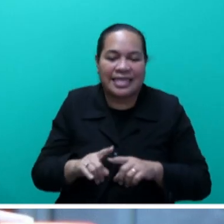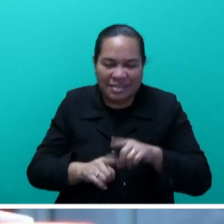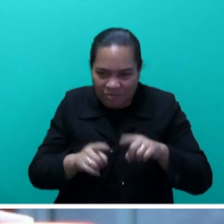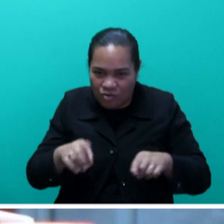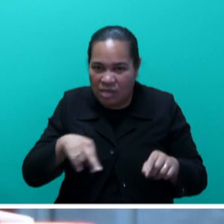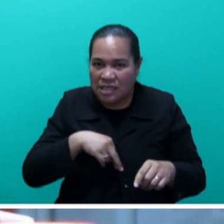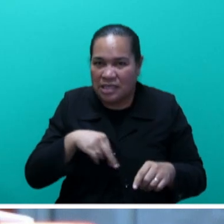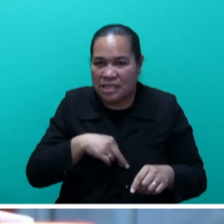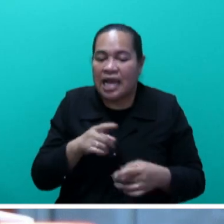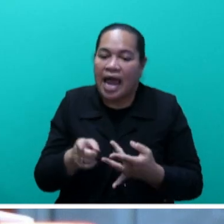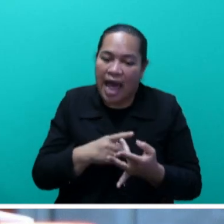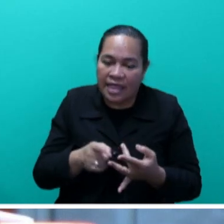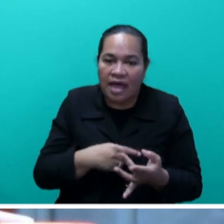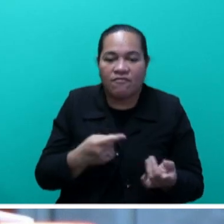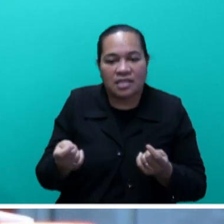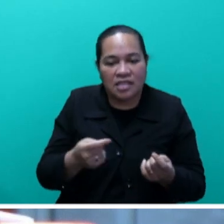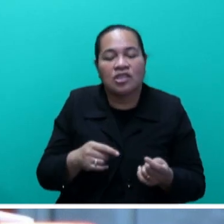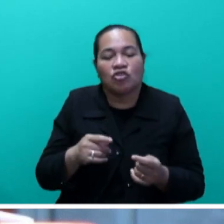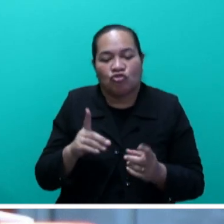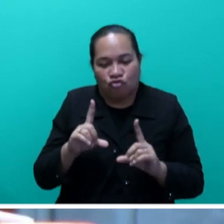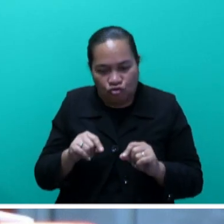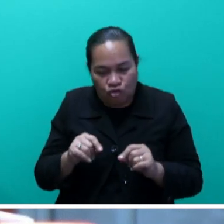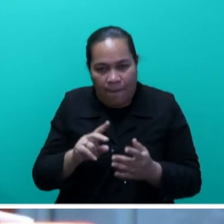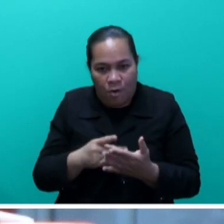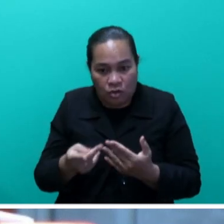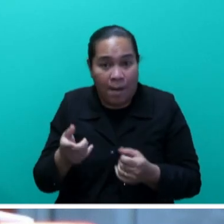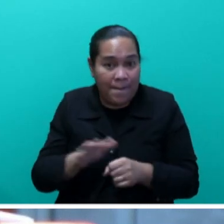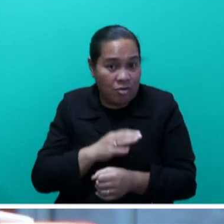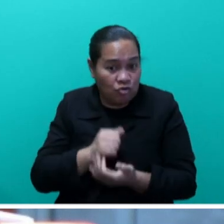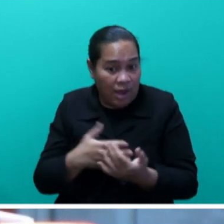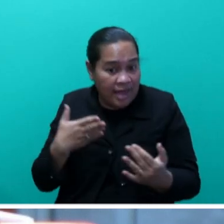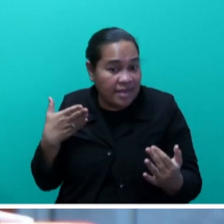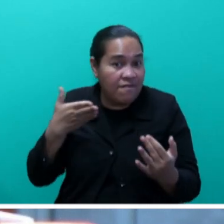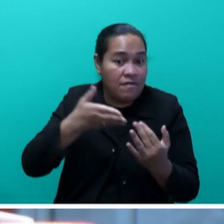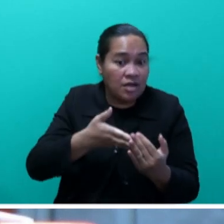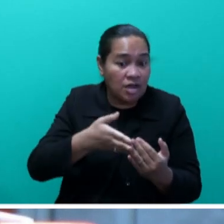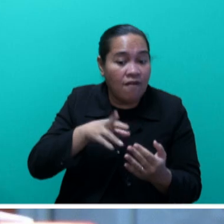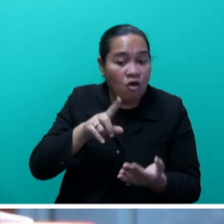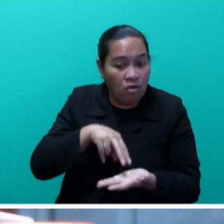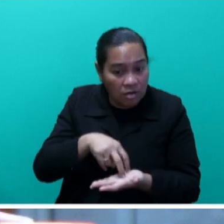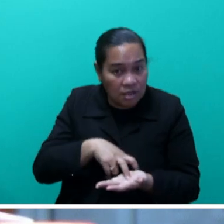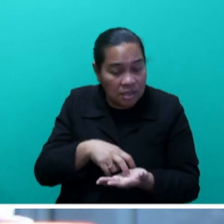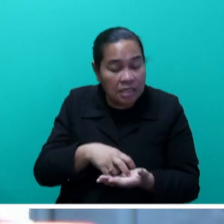other facilities and programs to ensure that interventions for the vulnerable children are relevant and